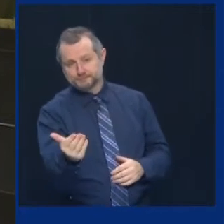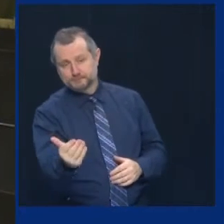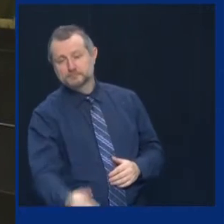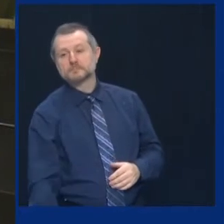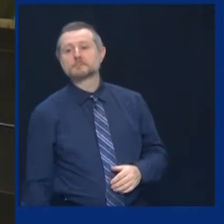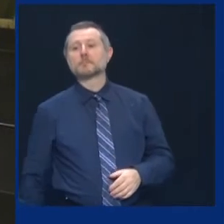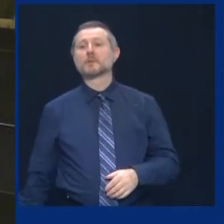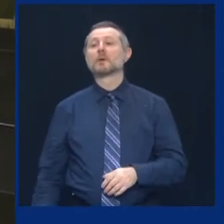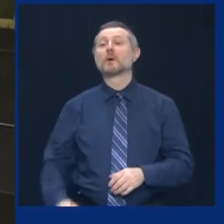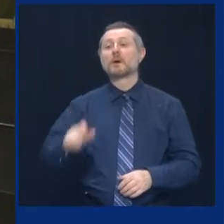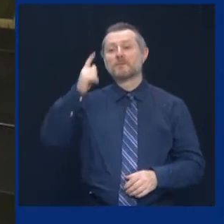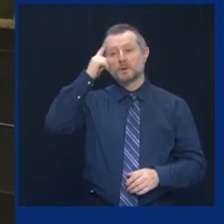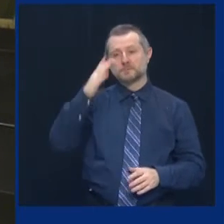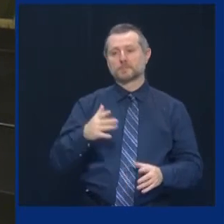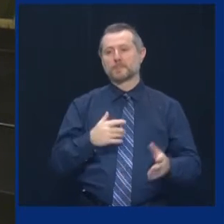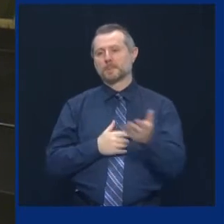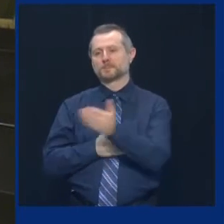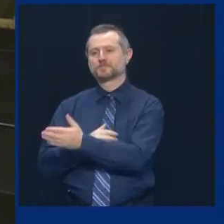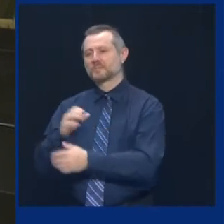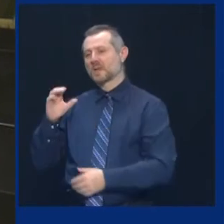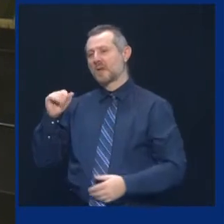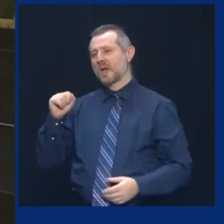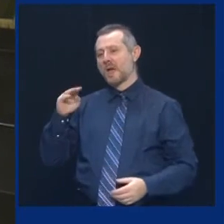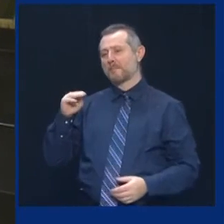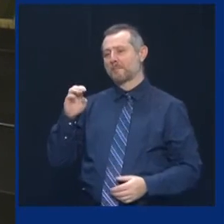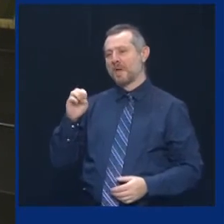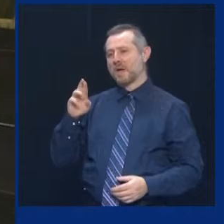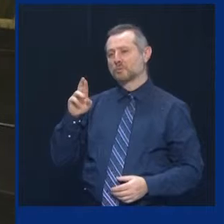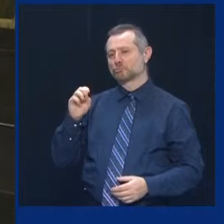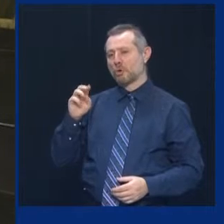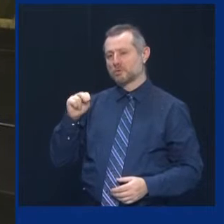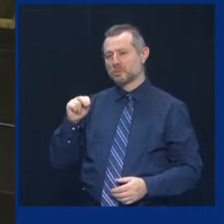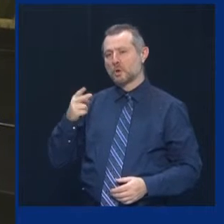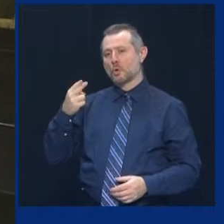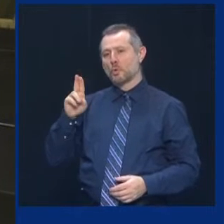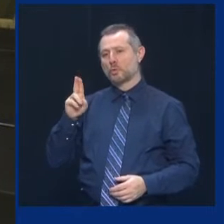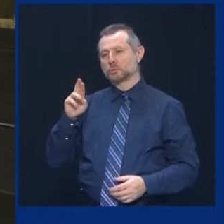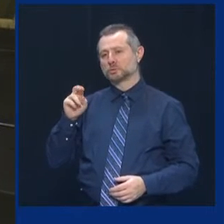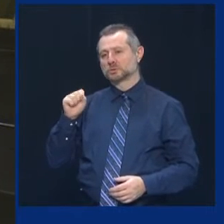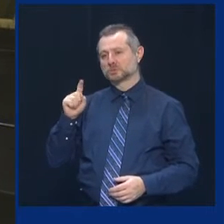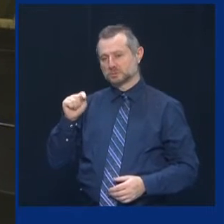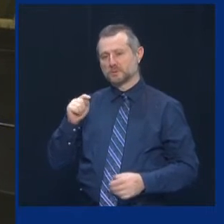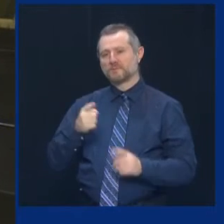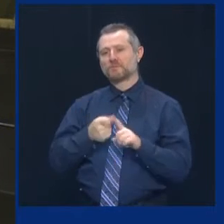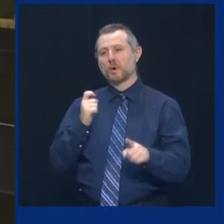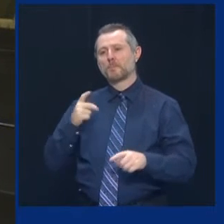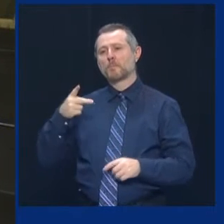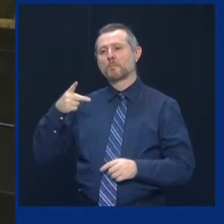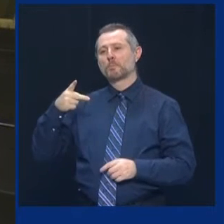Governor, you now have Cameron Hurst from the Post-Journal. Cameron, your line is now open. Please unmute your microphone.